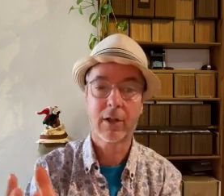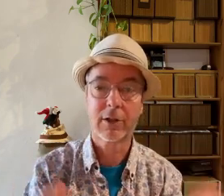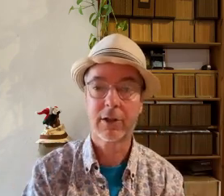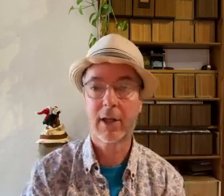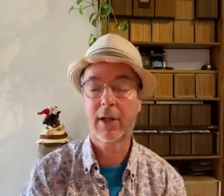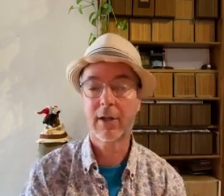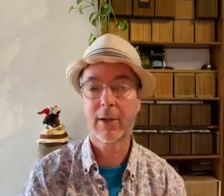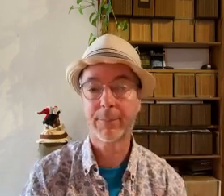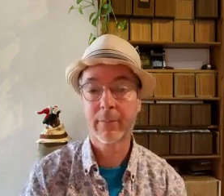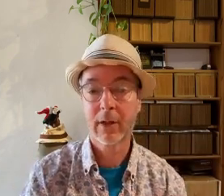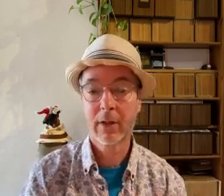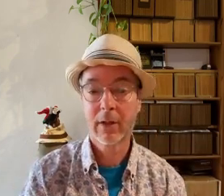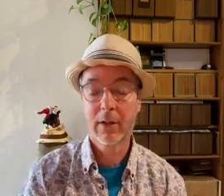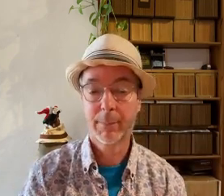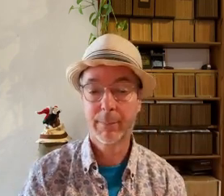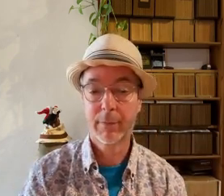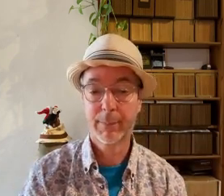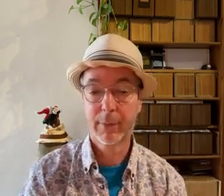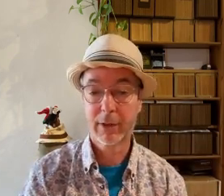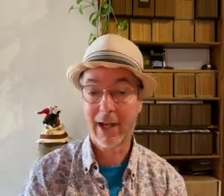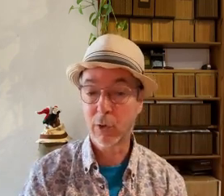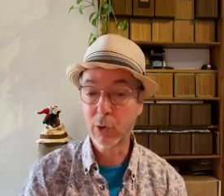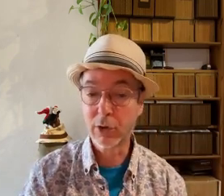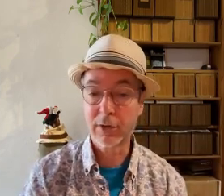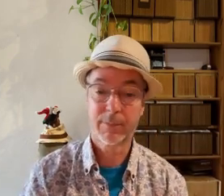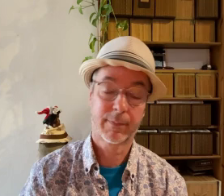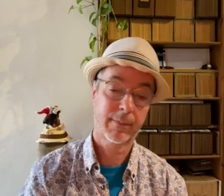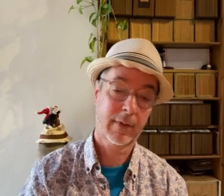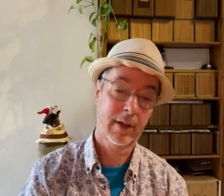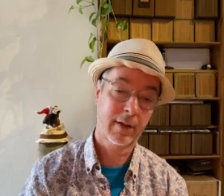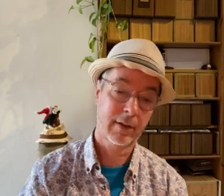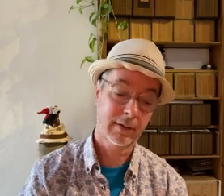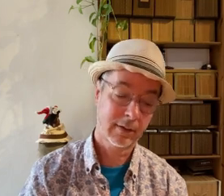an enlarged area. But I could